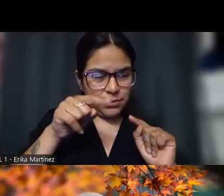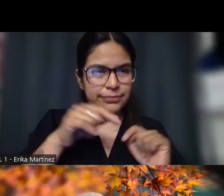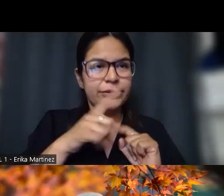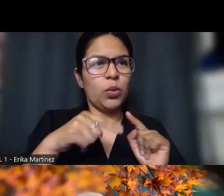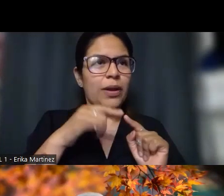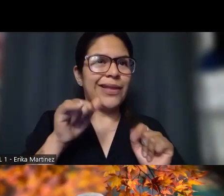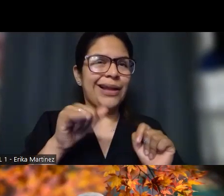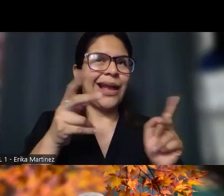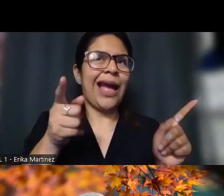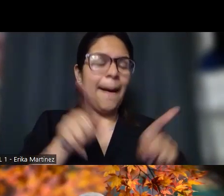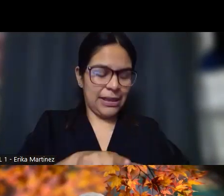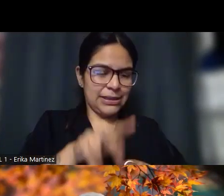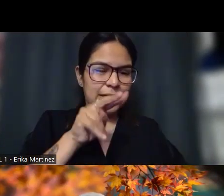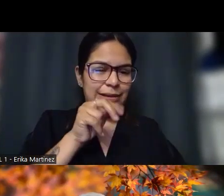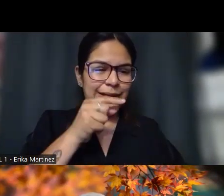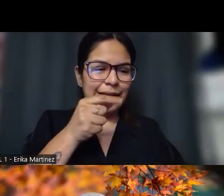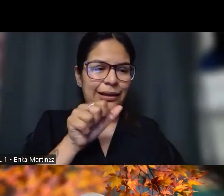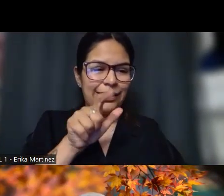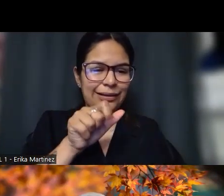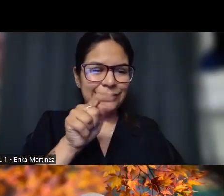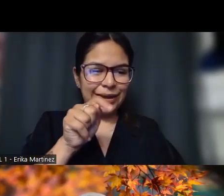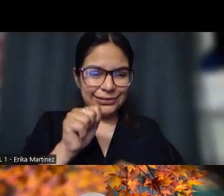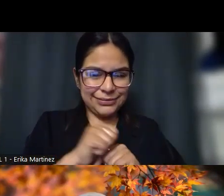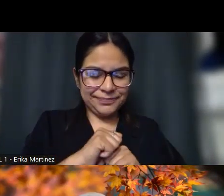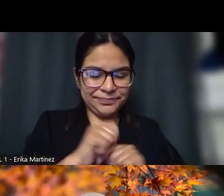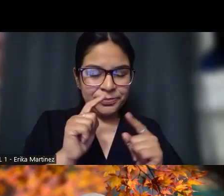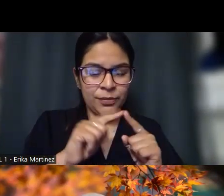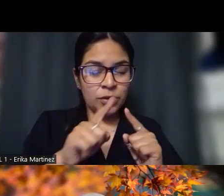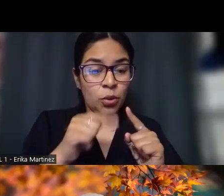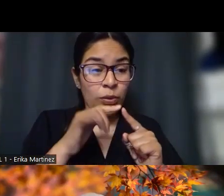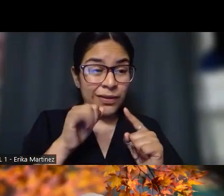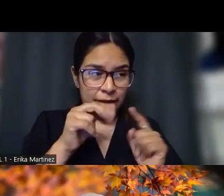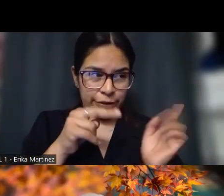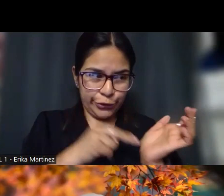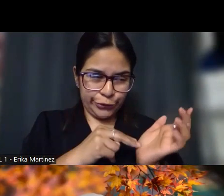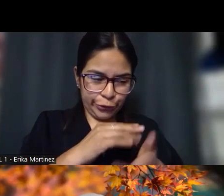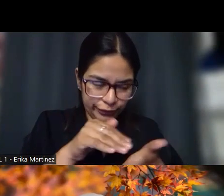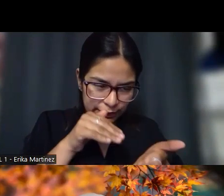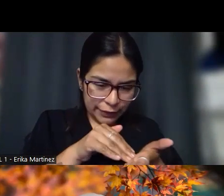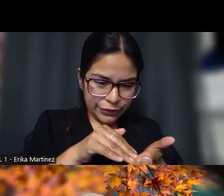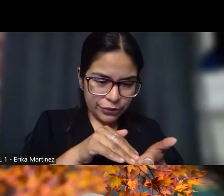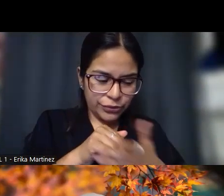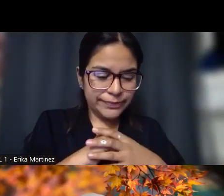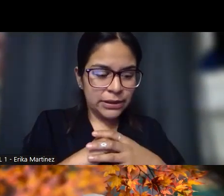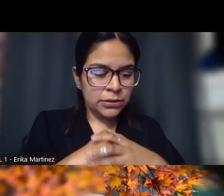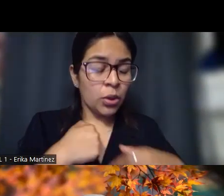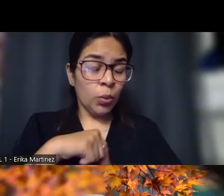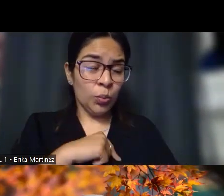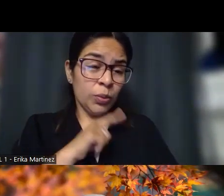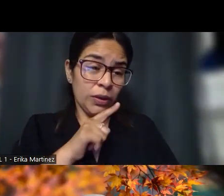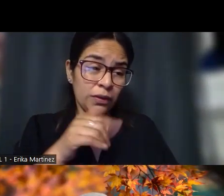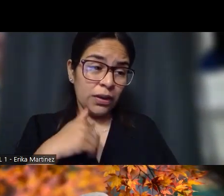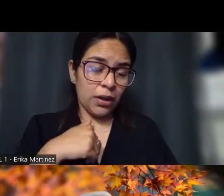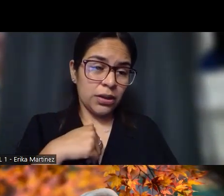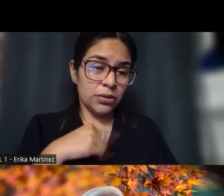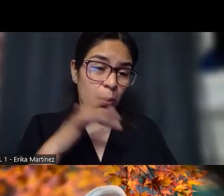is neglect that you observe in a skilled nursing facility. We are the point